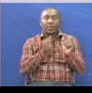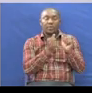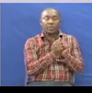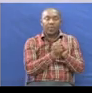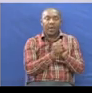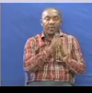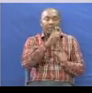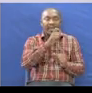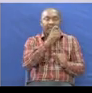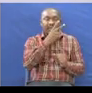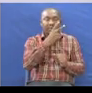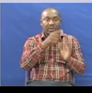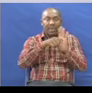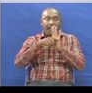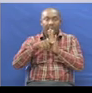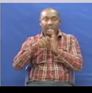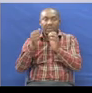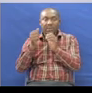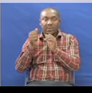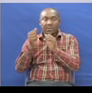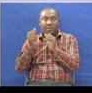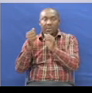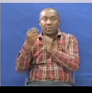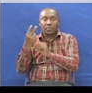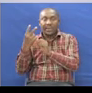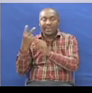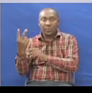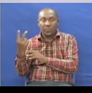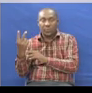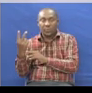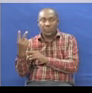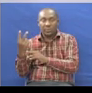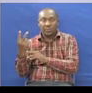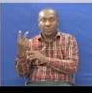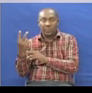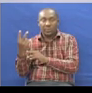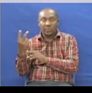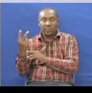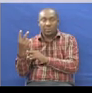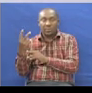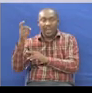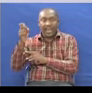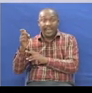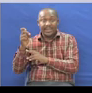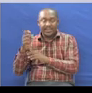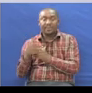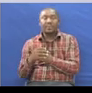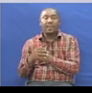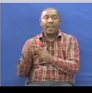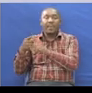12x squared minus 22, 12x squared minus